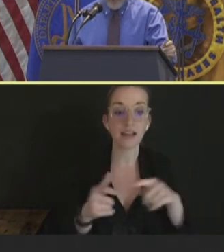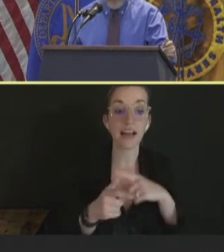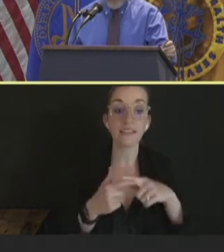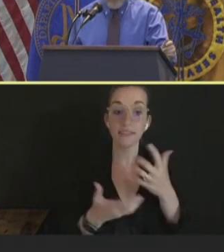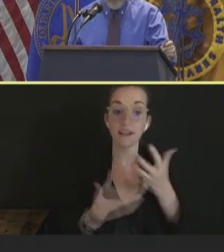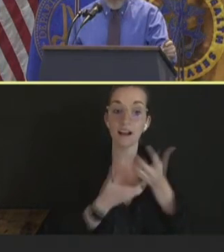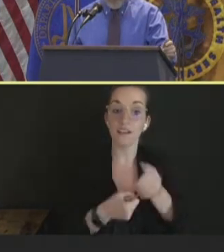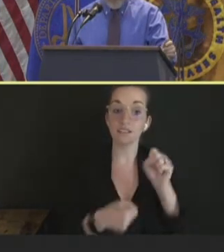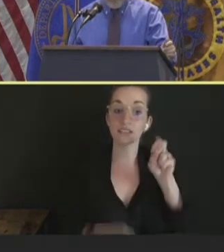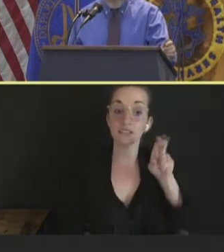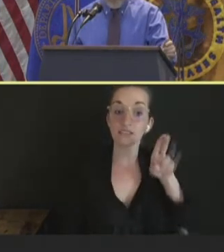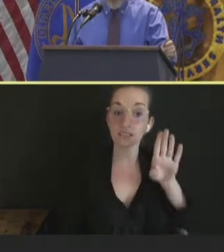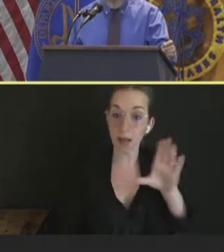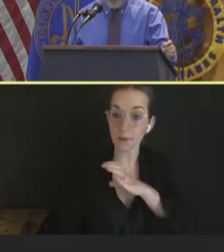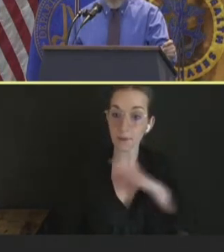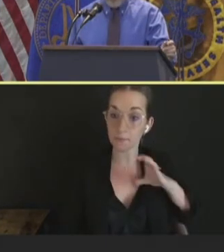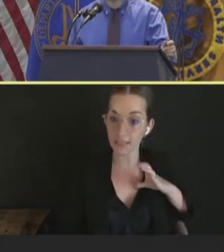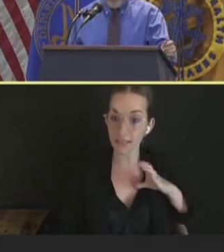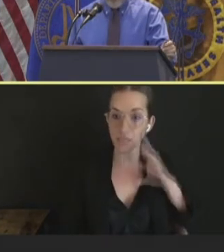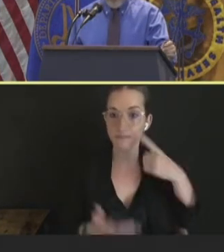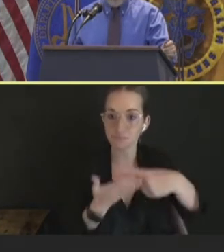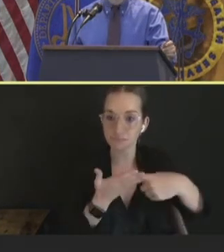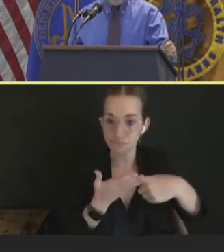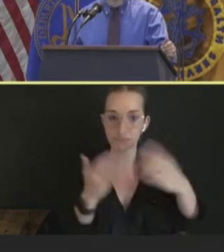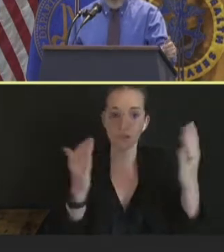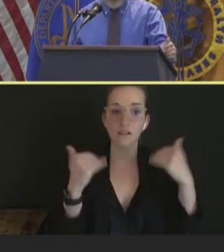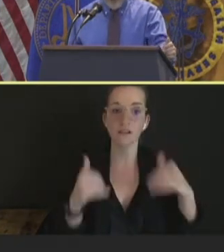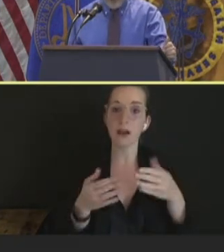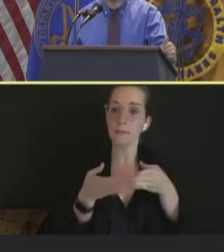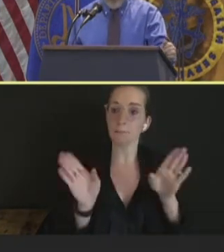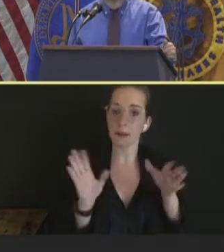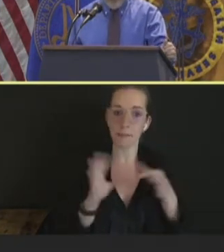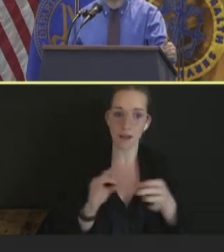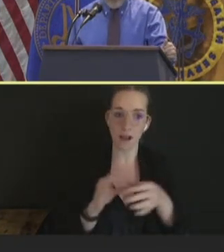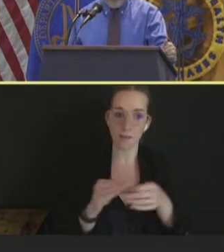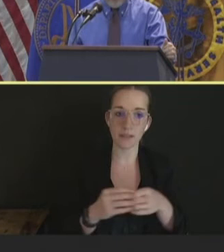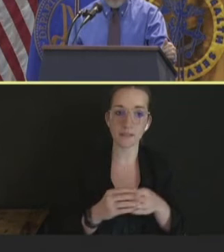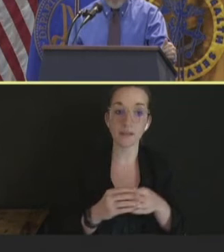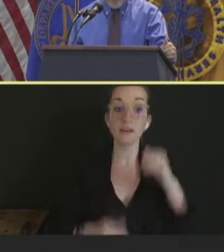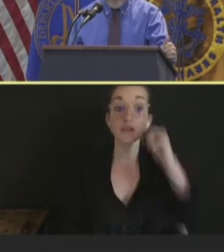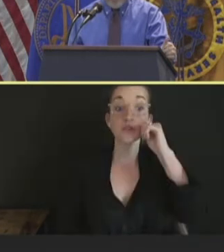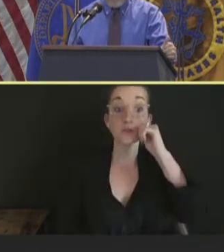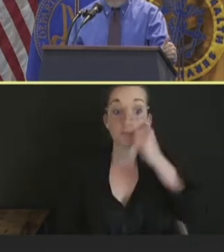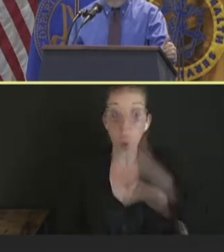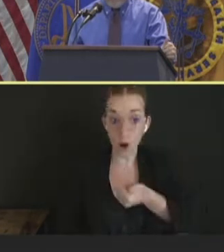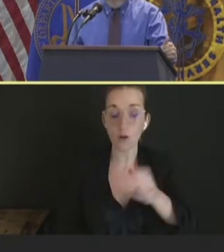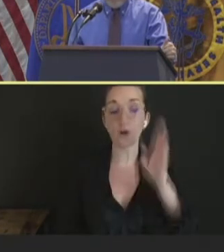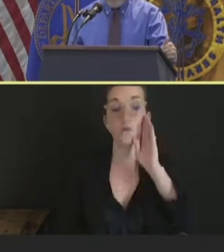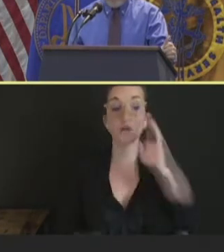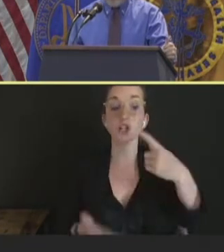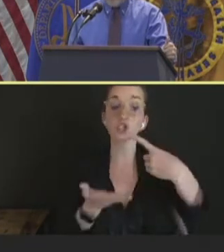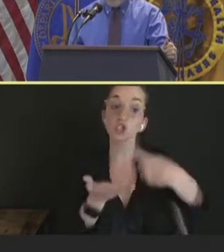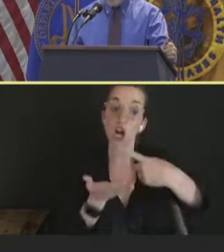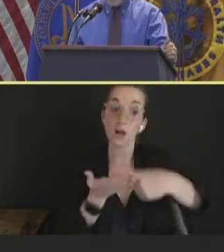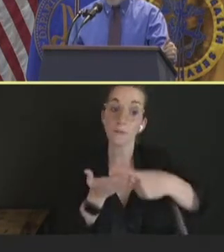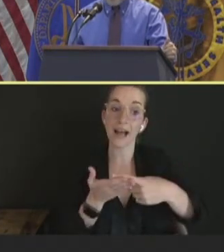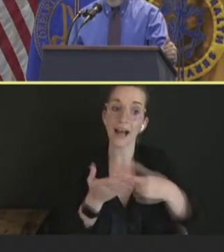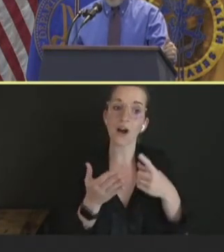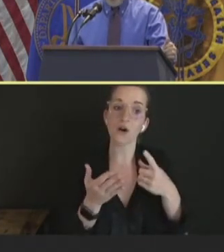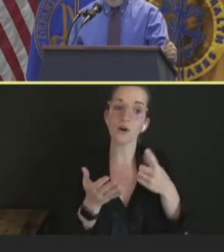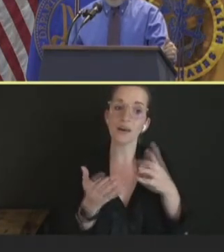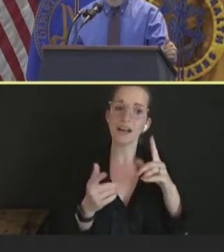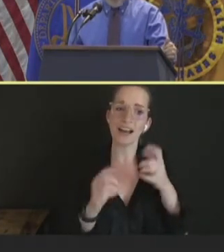comment. Tomorrow, we'll host panels on easing cold chain considerations, and after a short break, we'll hear from experts